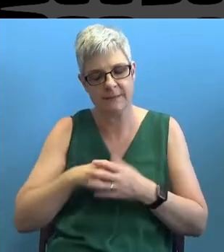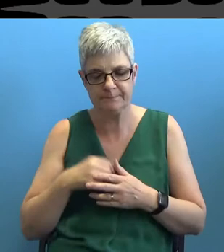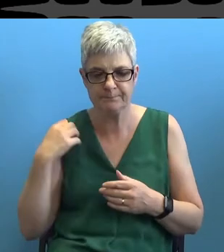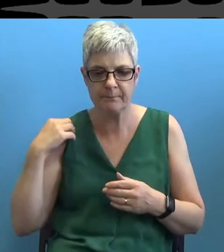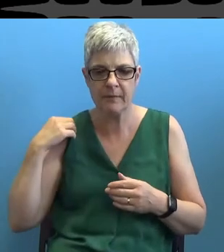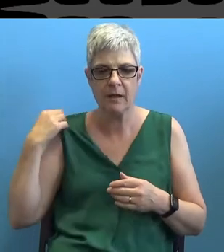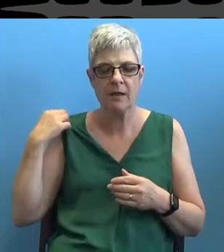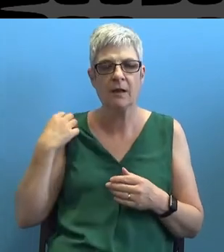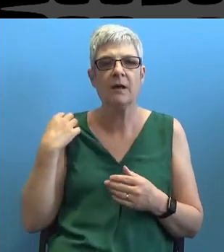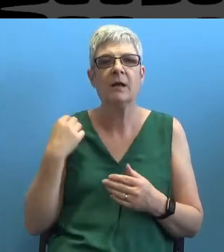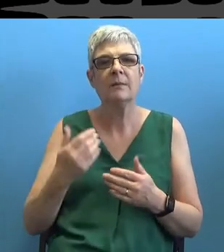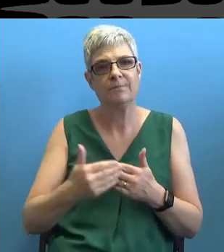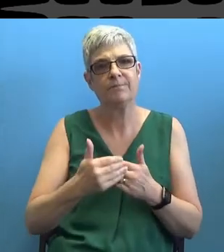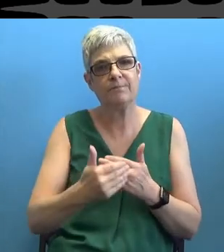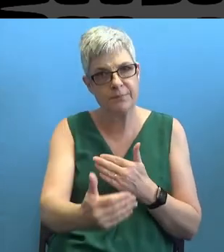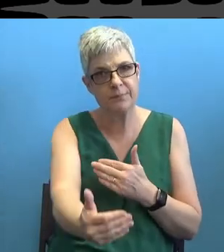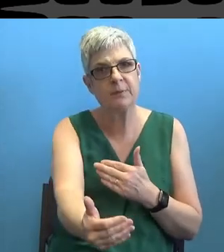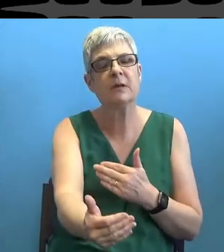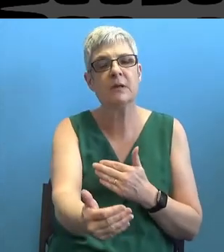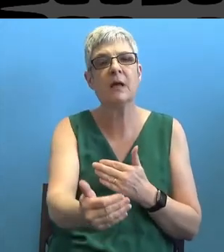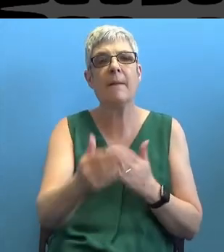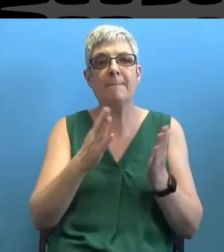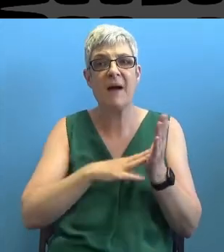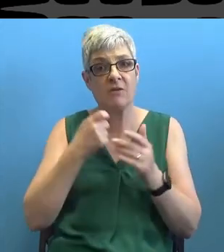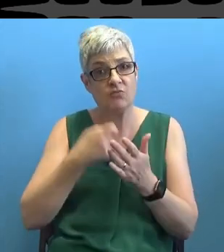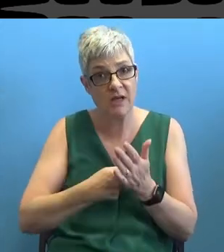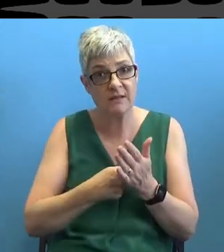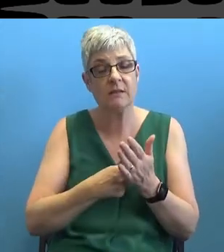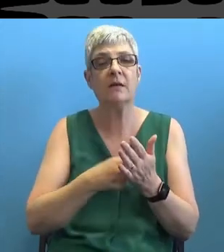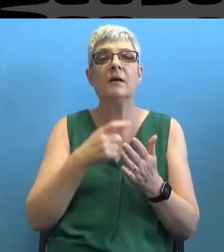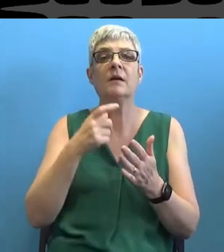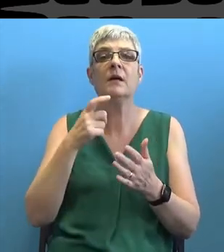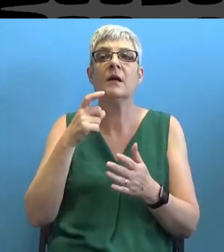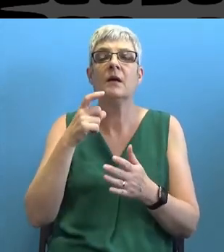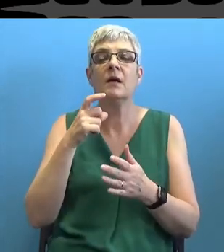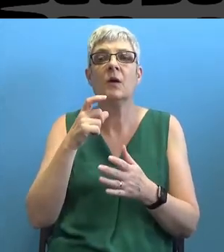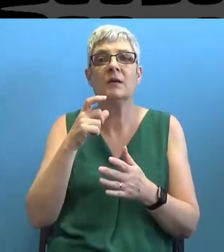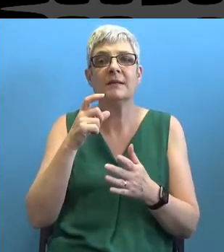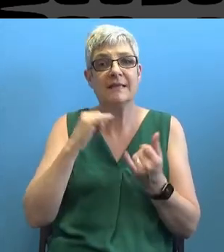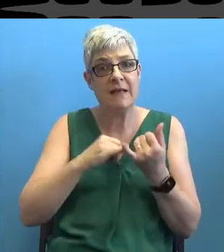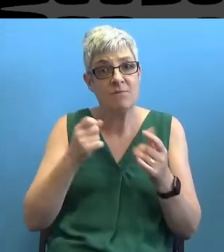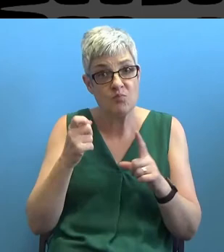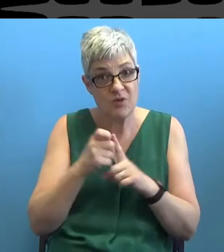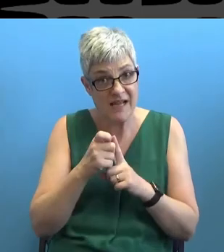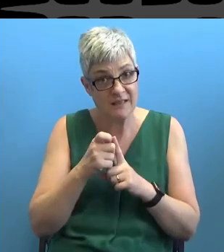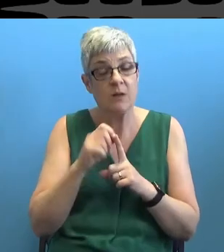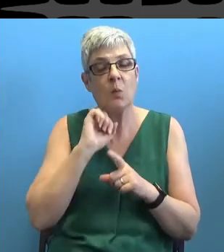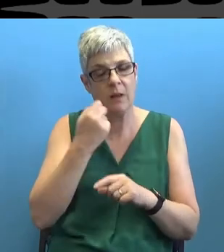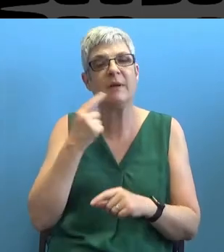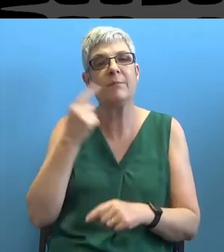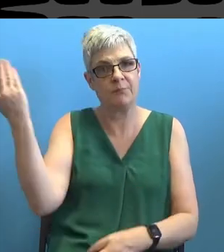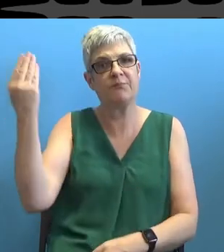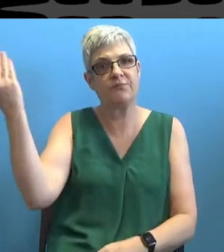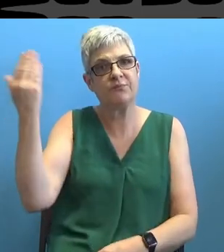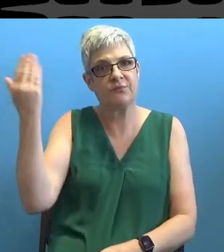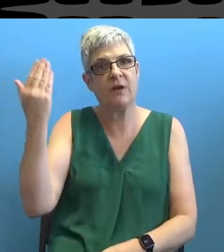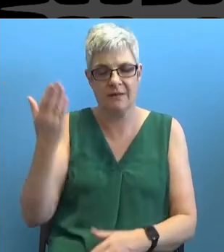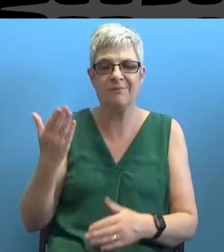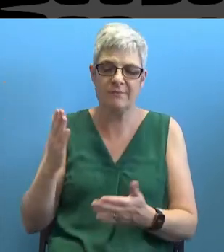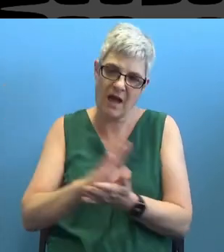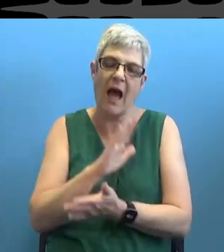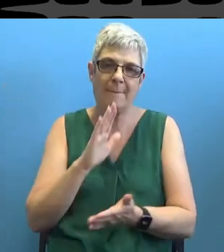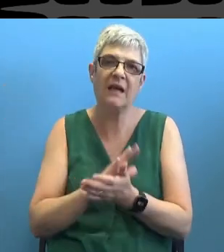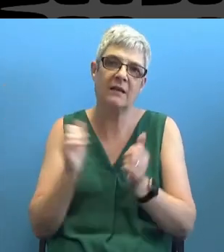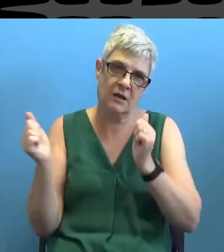Stephen Preston will be preaching God's word to us, and I'm grateful to them for their agreeing to do that.